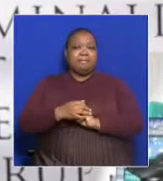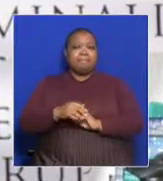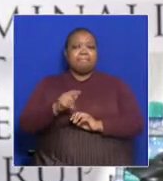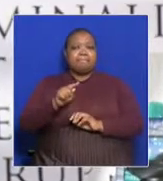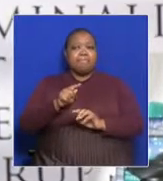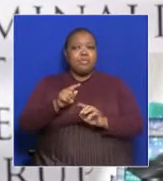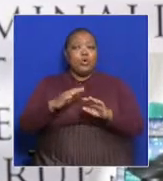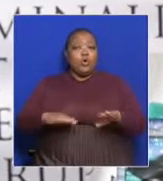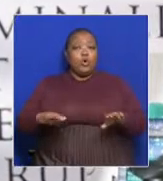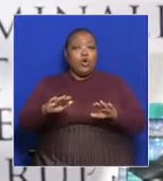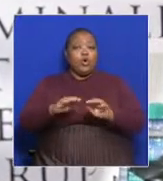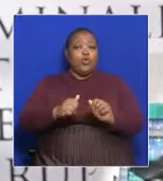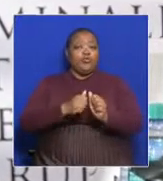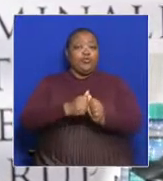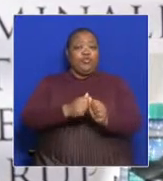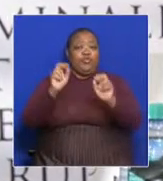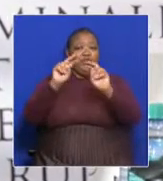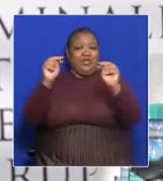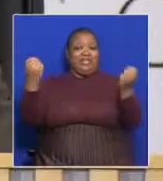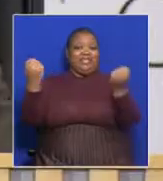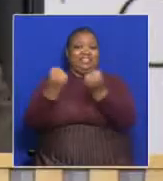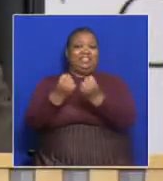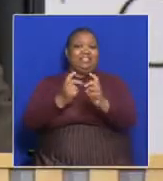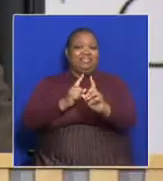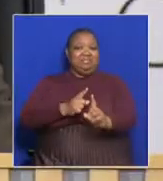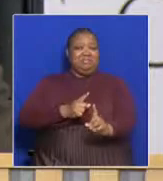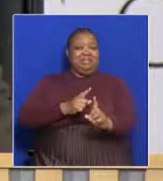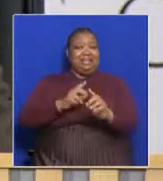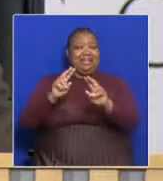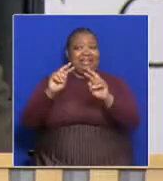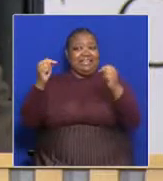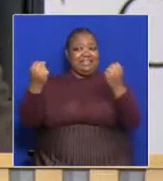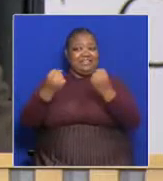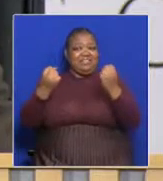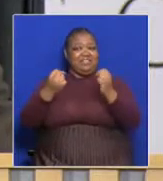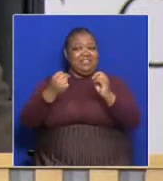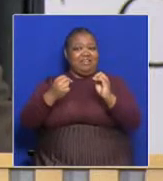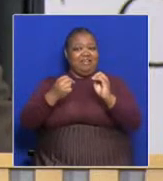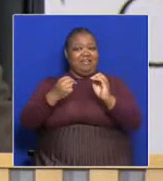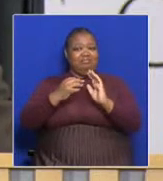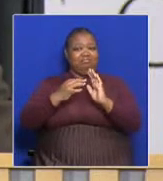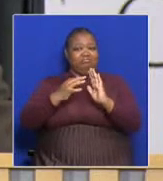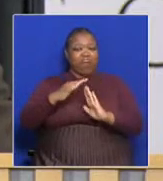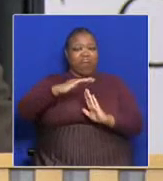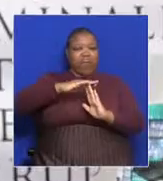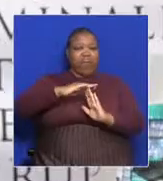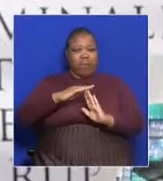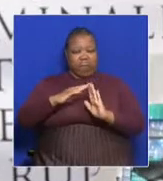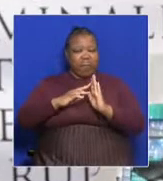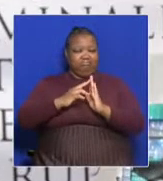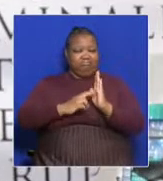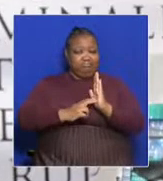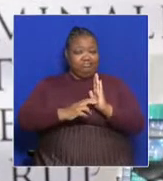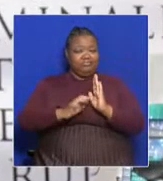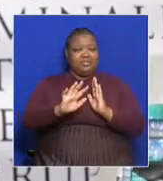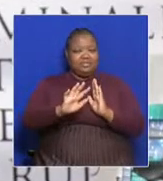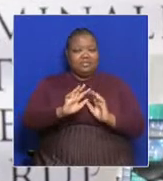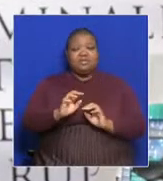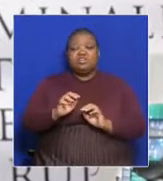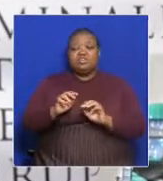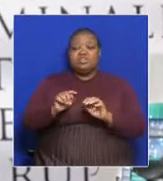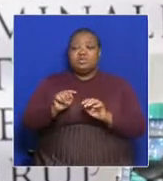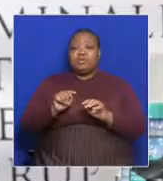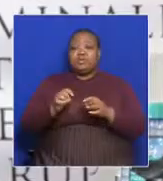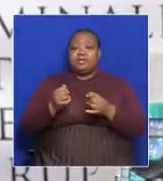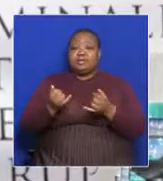national prescription. That's correct. Let's just turn to it on this particular score about SAP 13s and taking